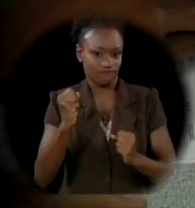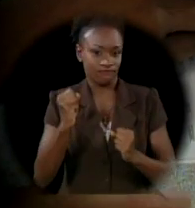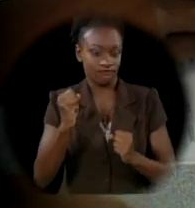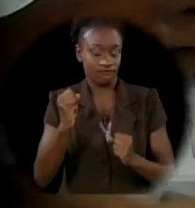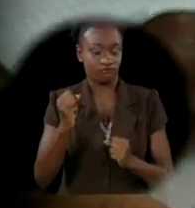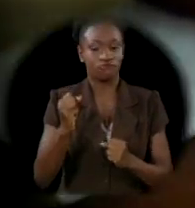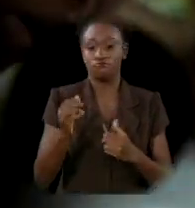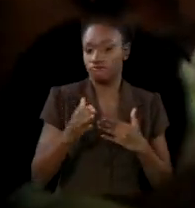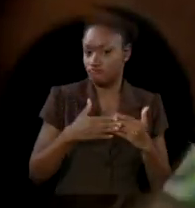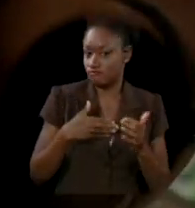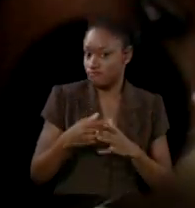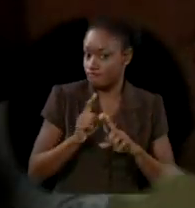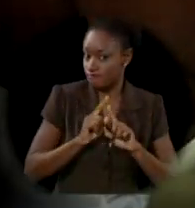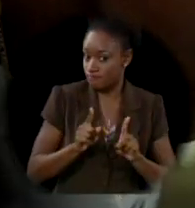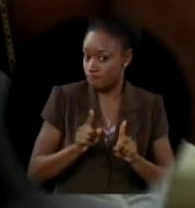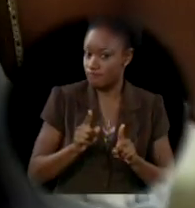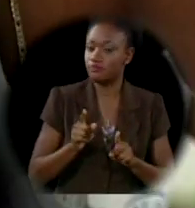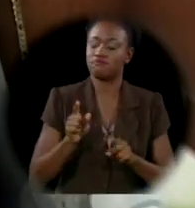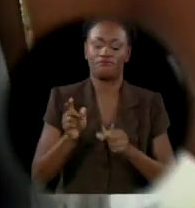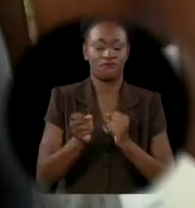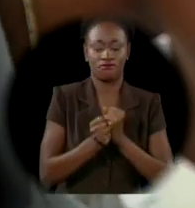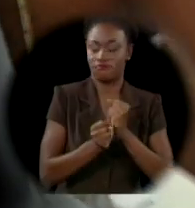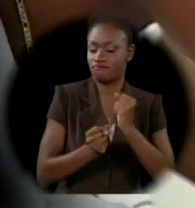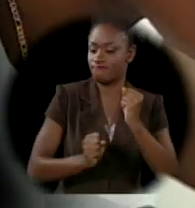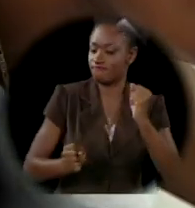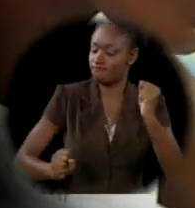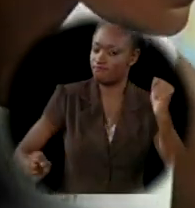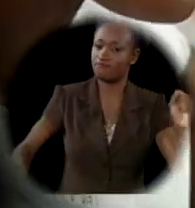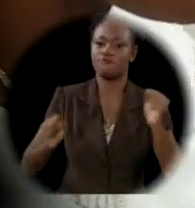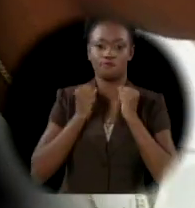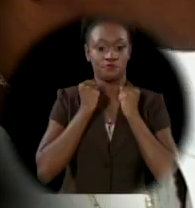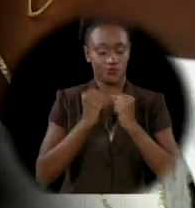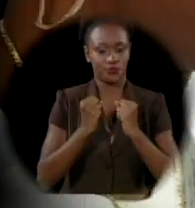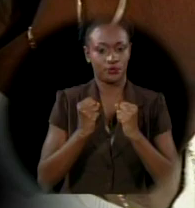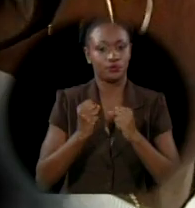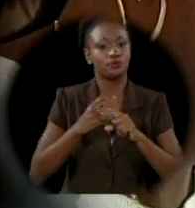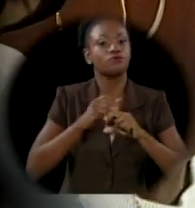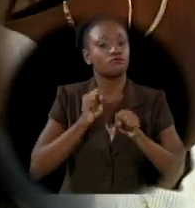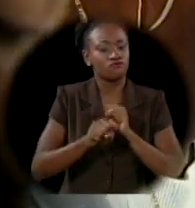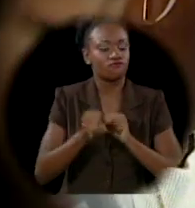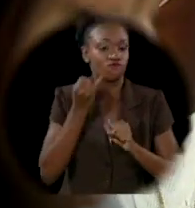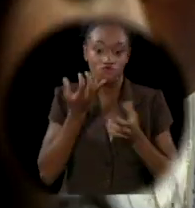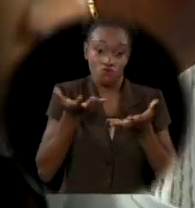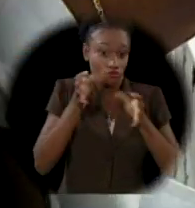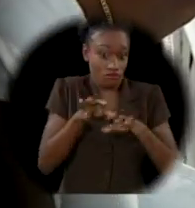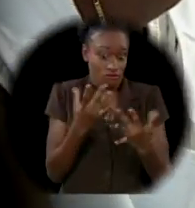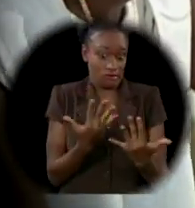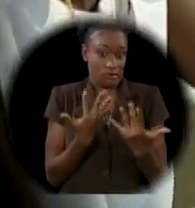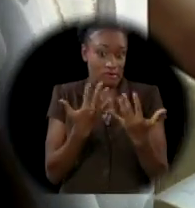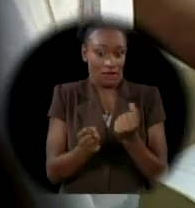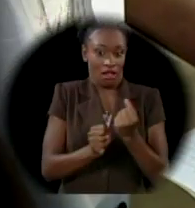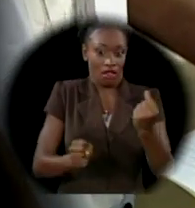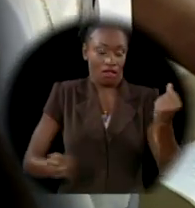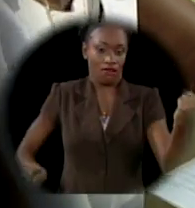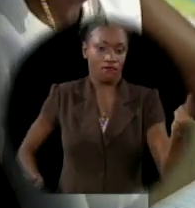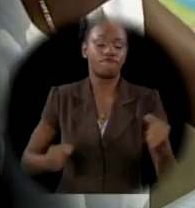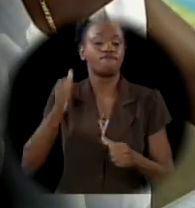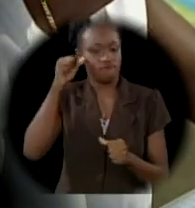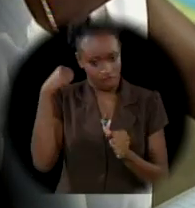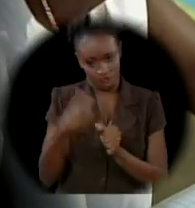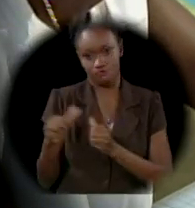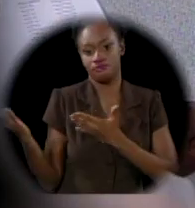confirmed. However, the process to confirm you is quite lengthy, so to avoid delays, remember to bring your card on Election